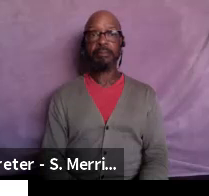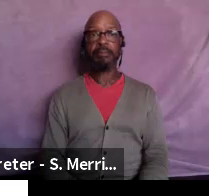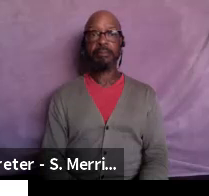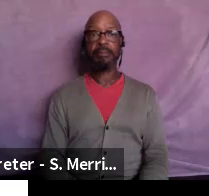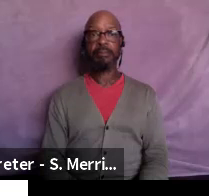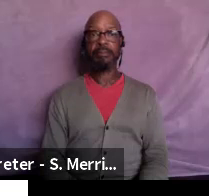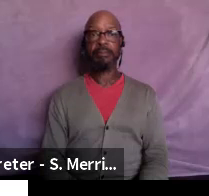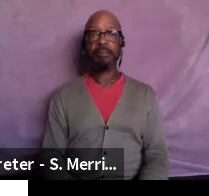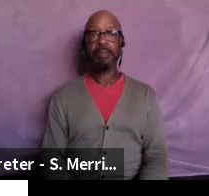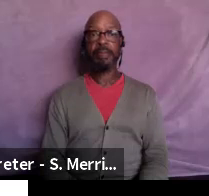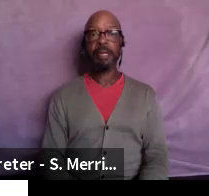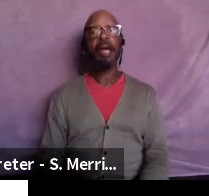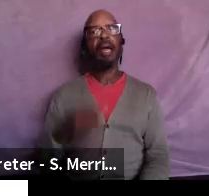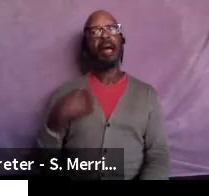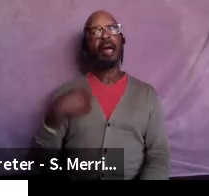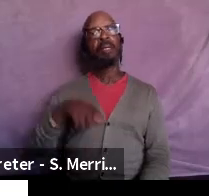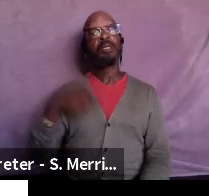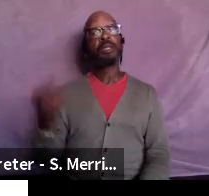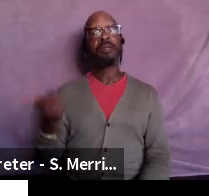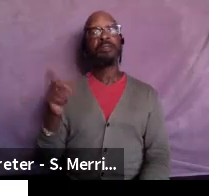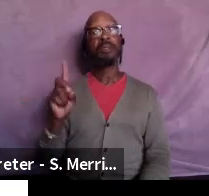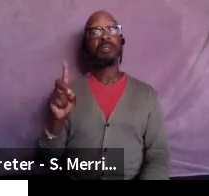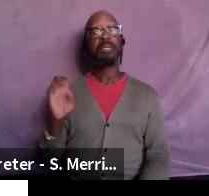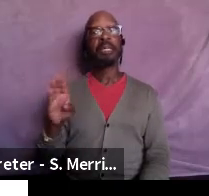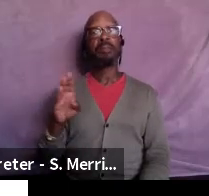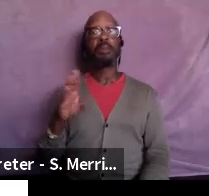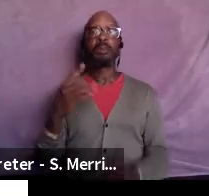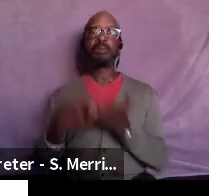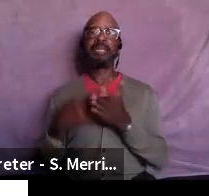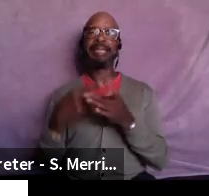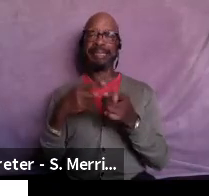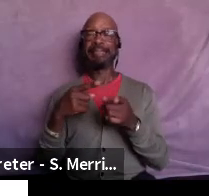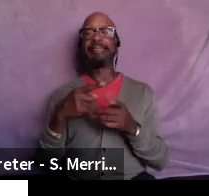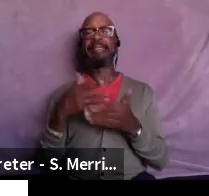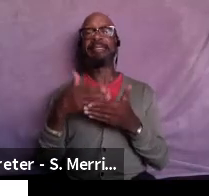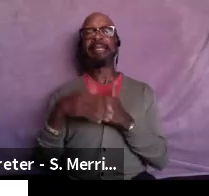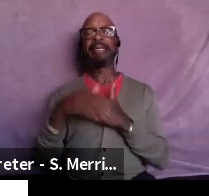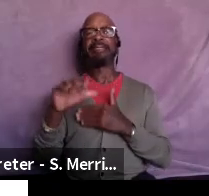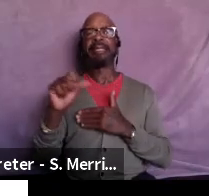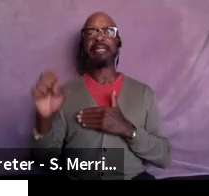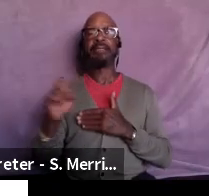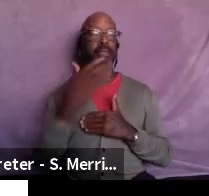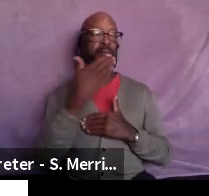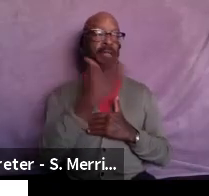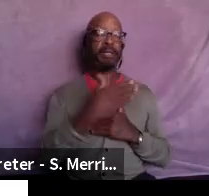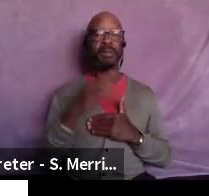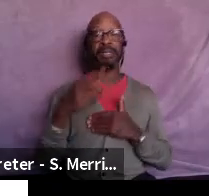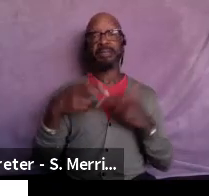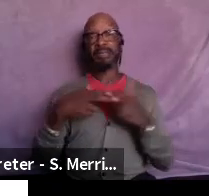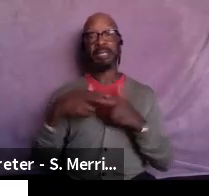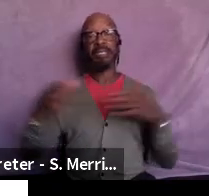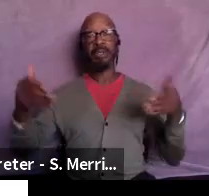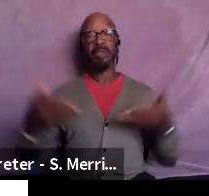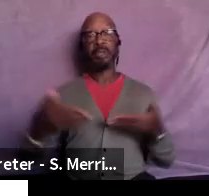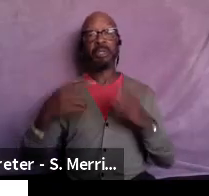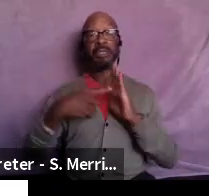So I'm going to turn it over to Deb to talk about this next case. Thank you. This slide introduces an